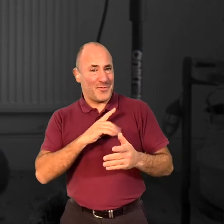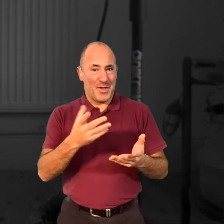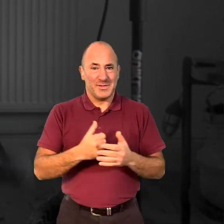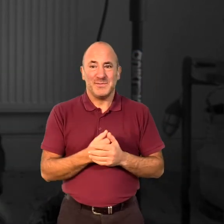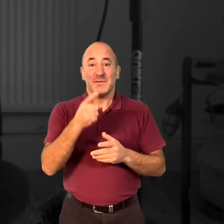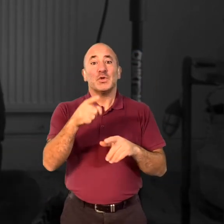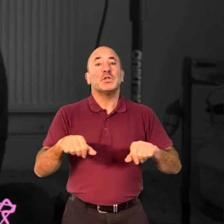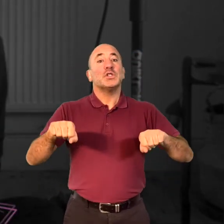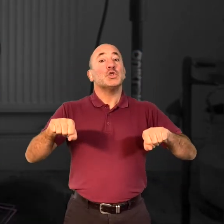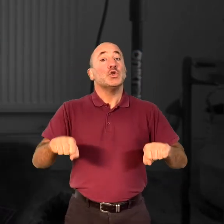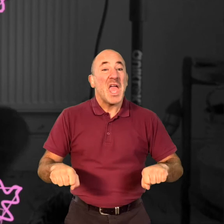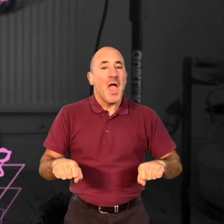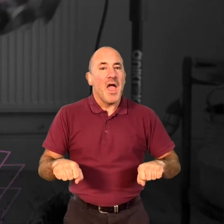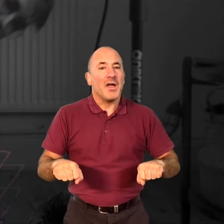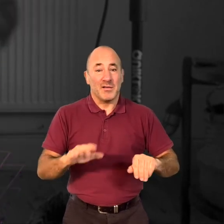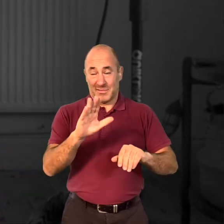But if you are in a chair,